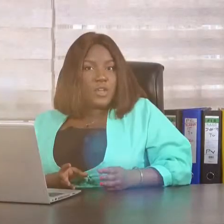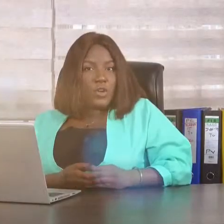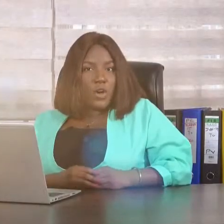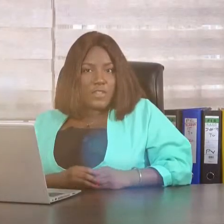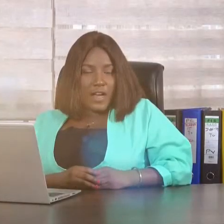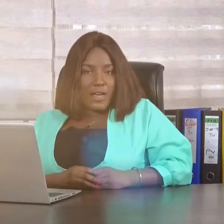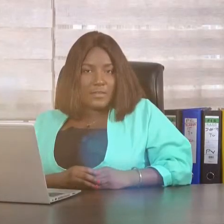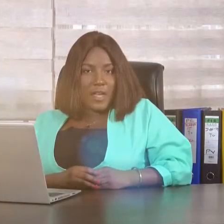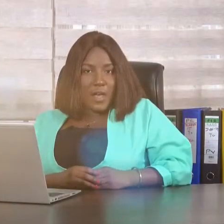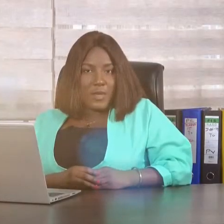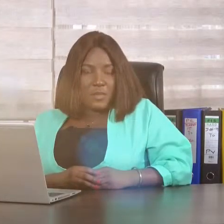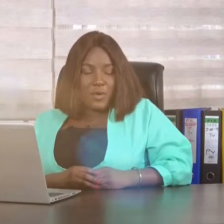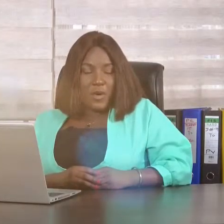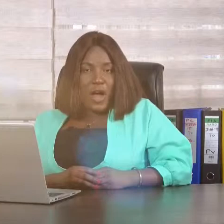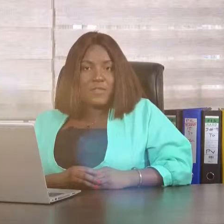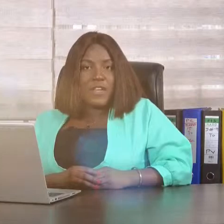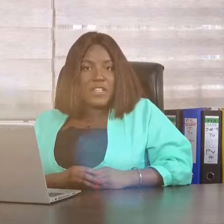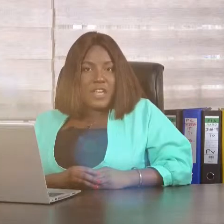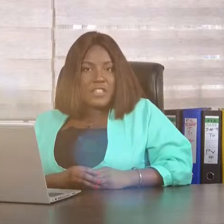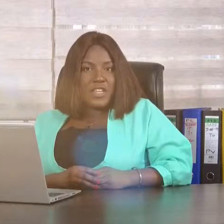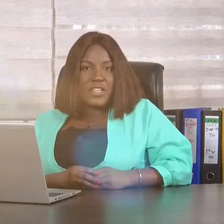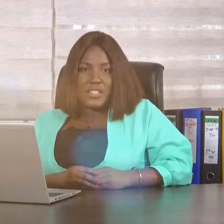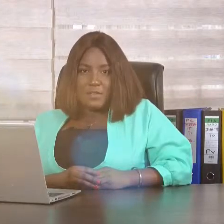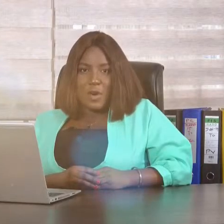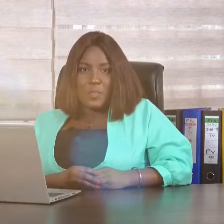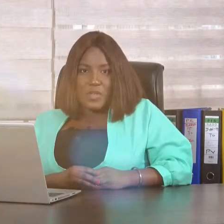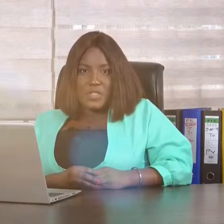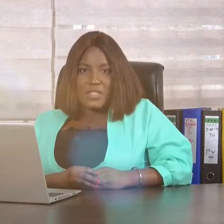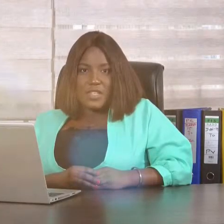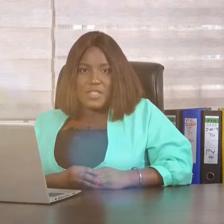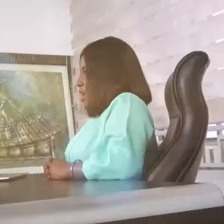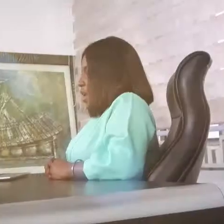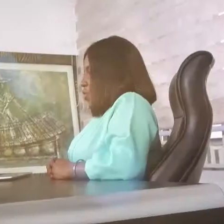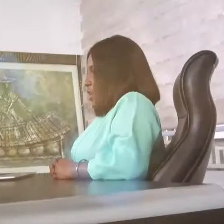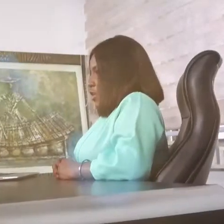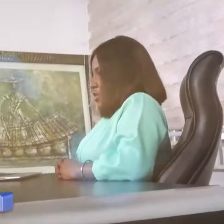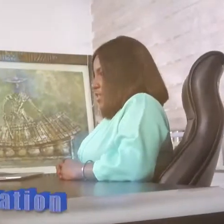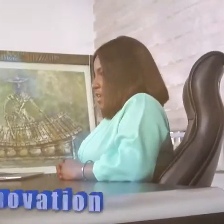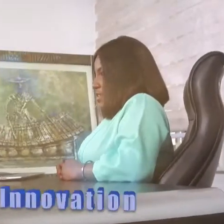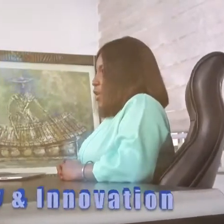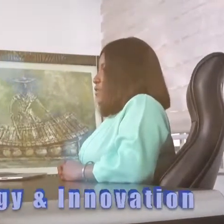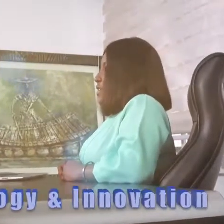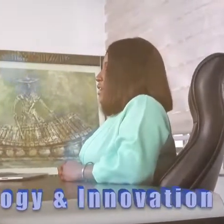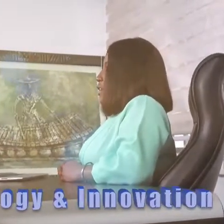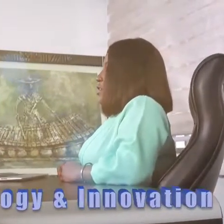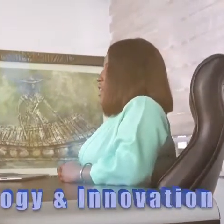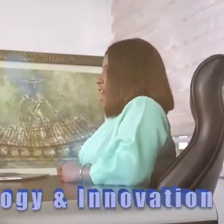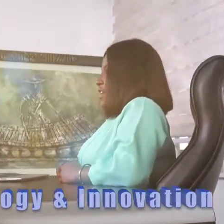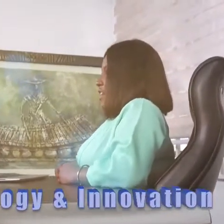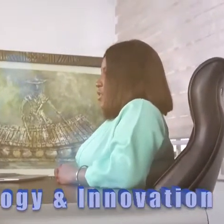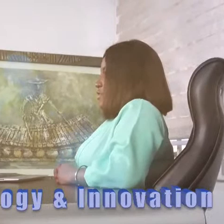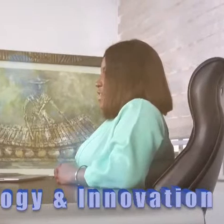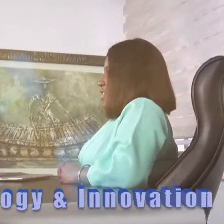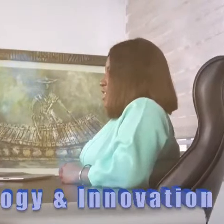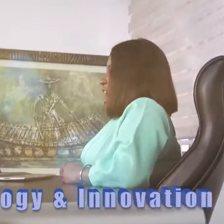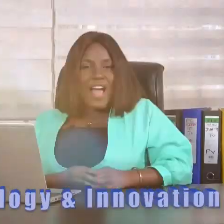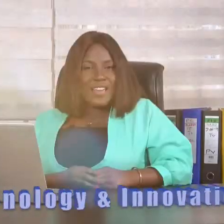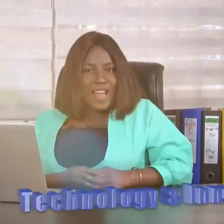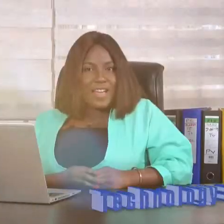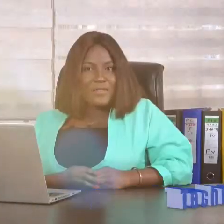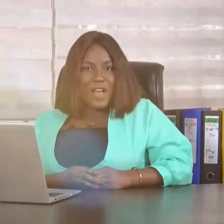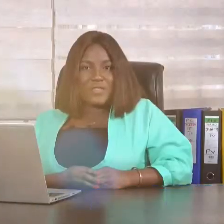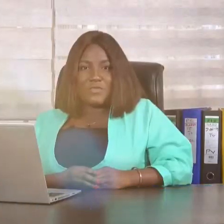From the dawn of time, people have engaged in several businesses. With the onset of technology and